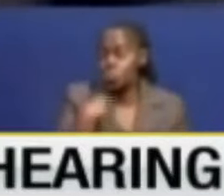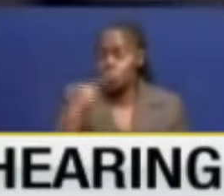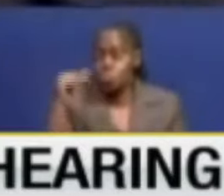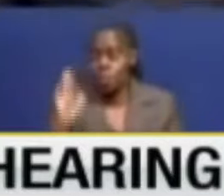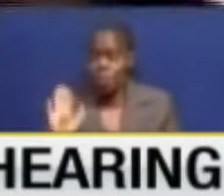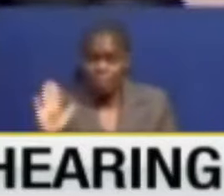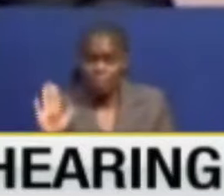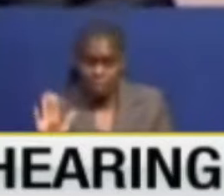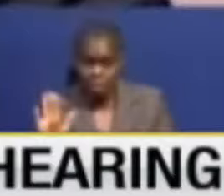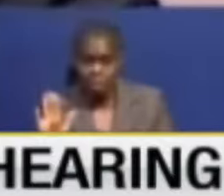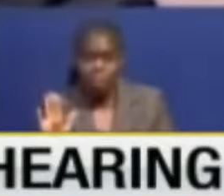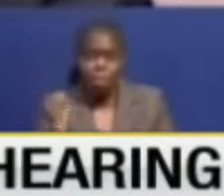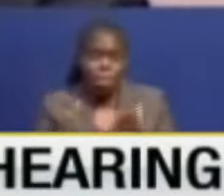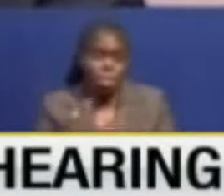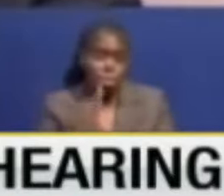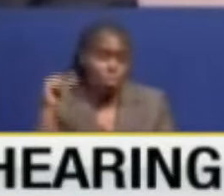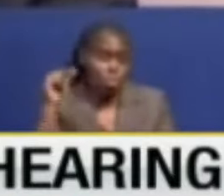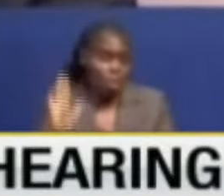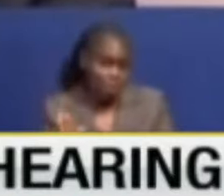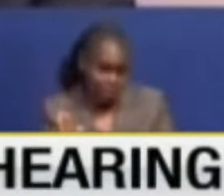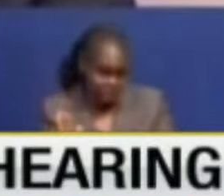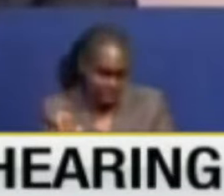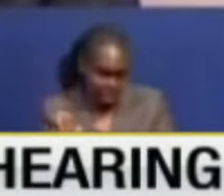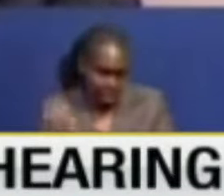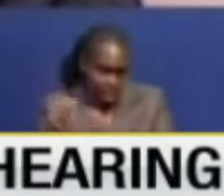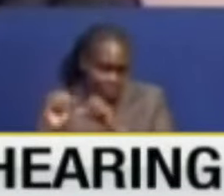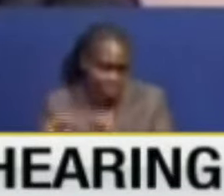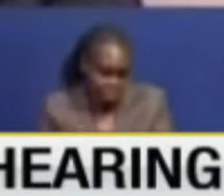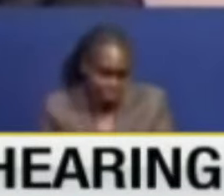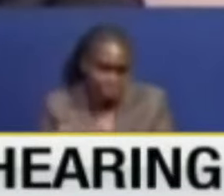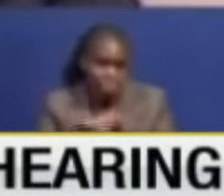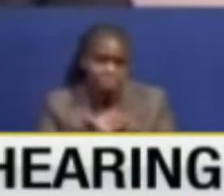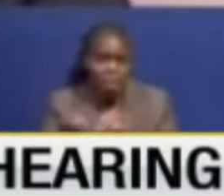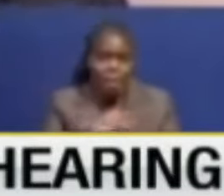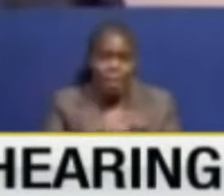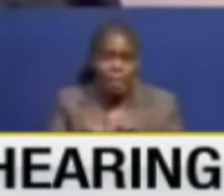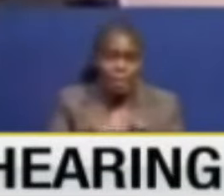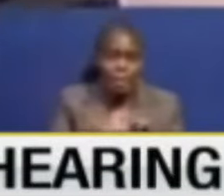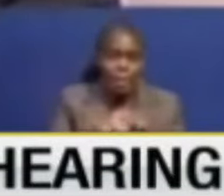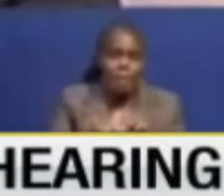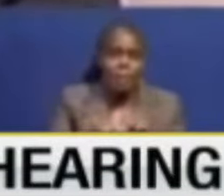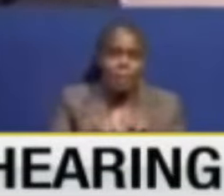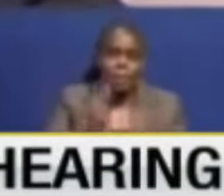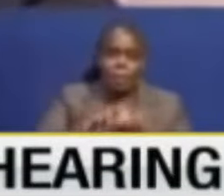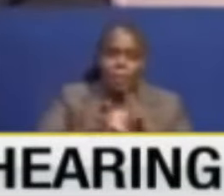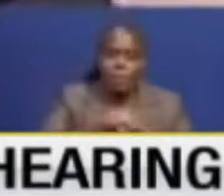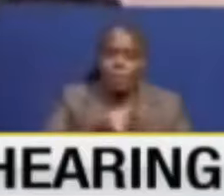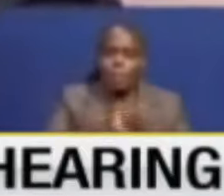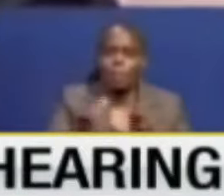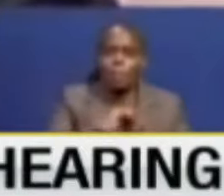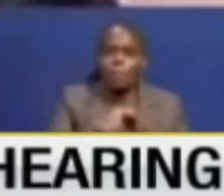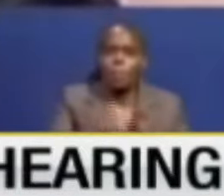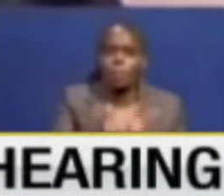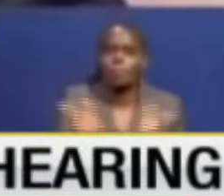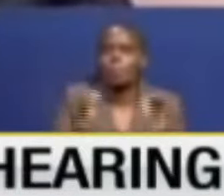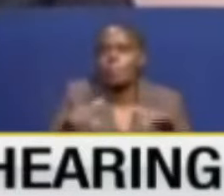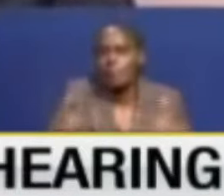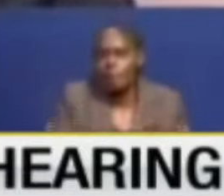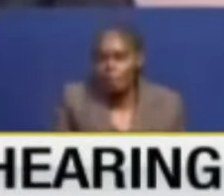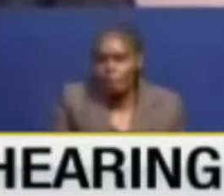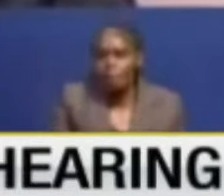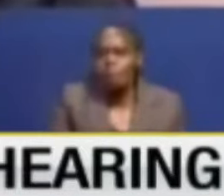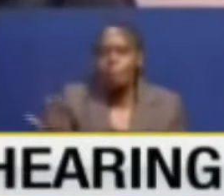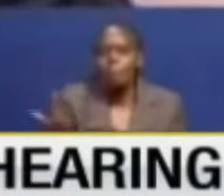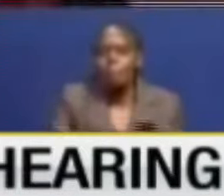the governor. Courtesy of the governor's inability to manage how she relates the members of the public.